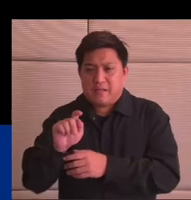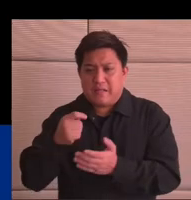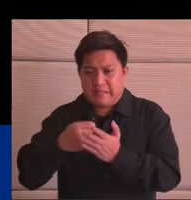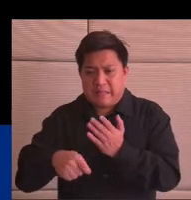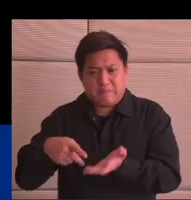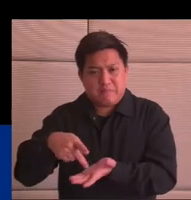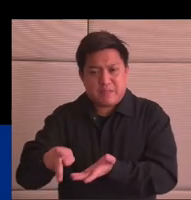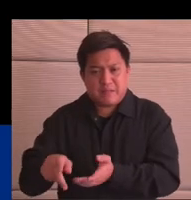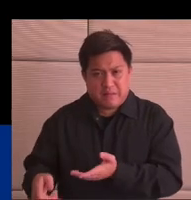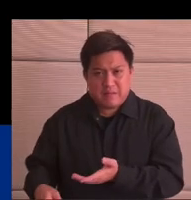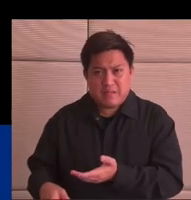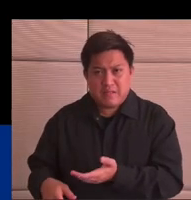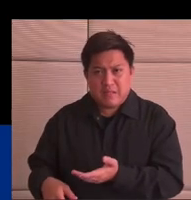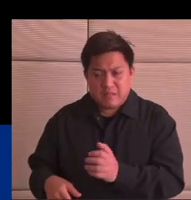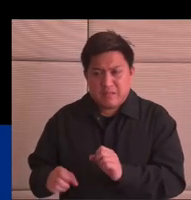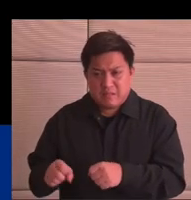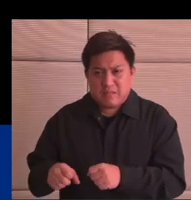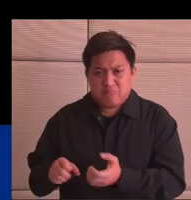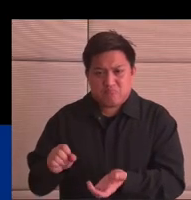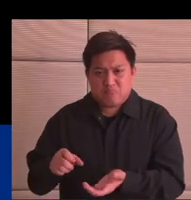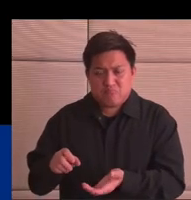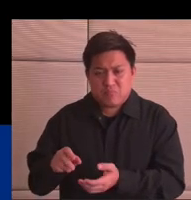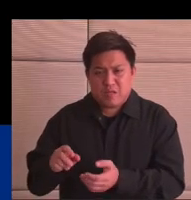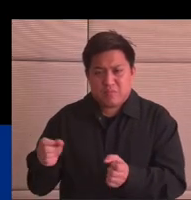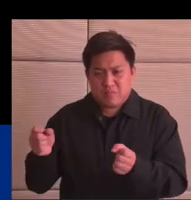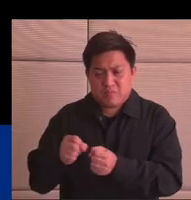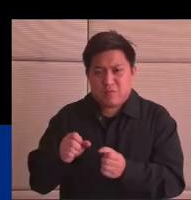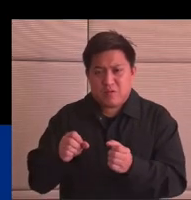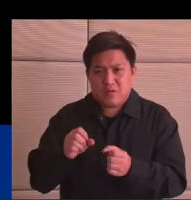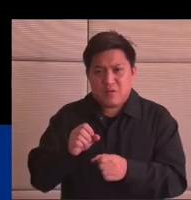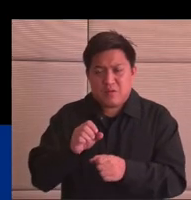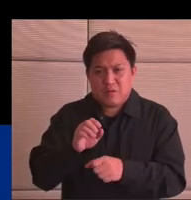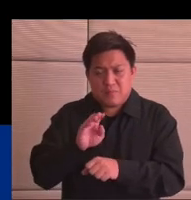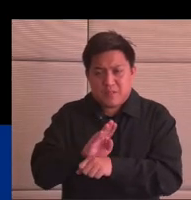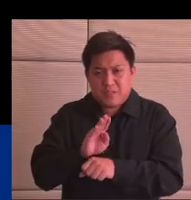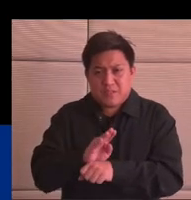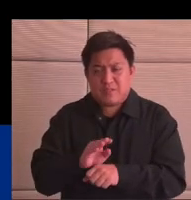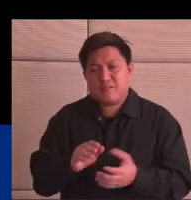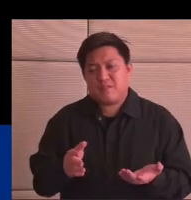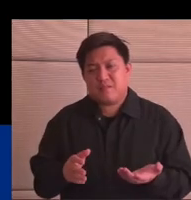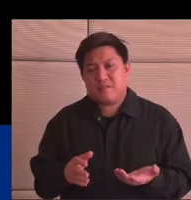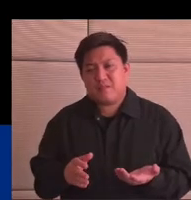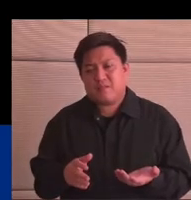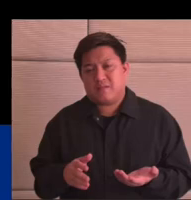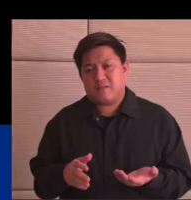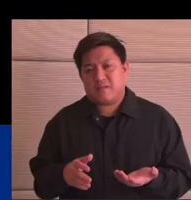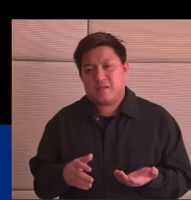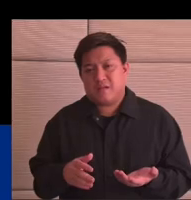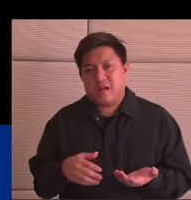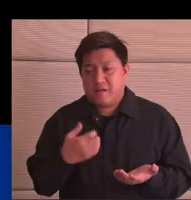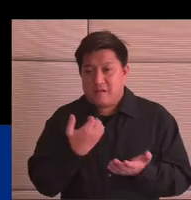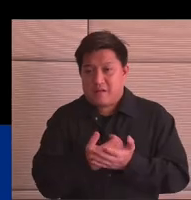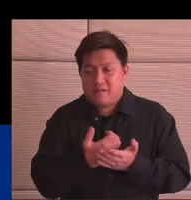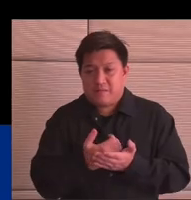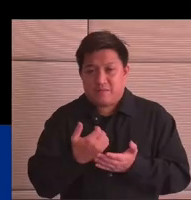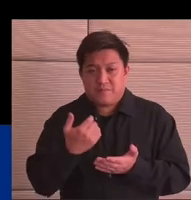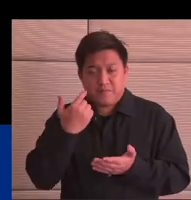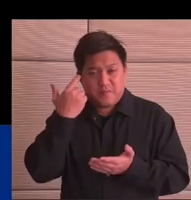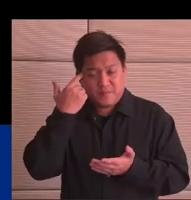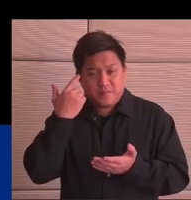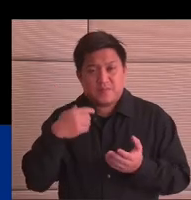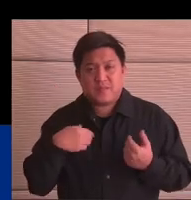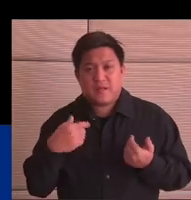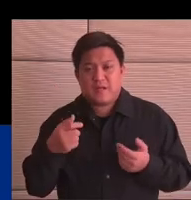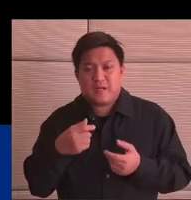to give wide access to finance to small business, small farms. And then we have to reconfigure our economic governance for greater